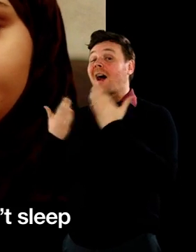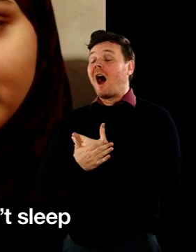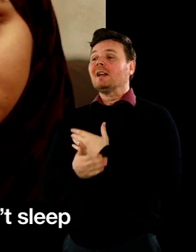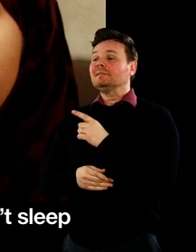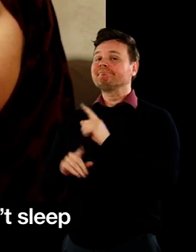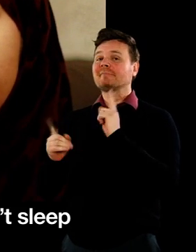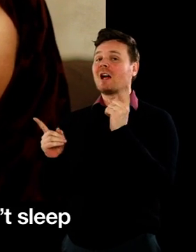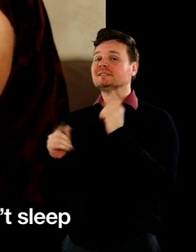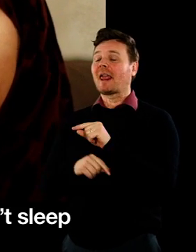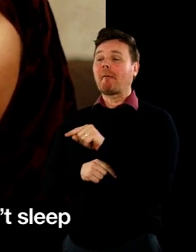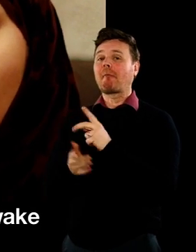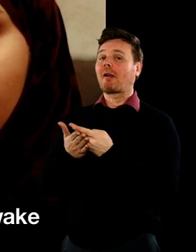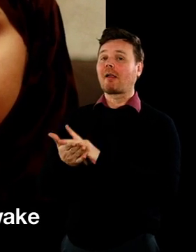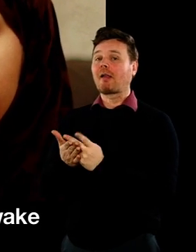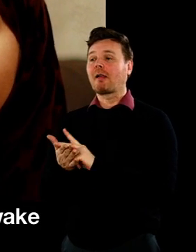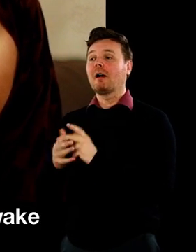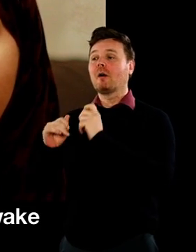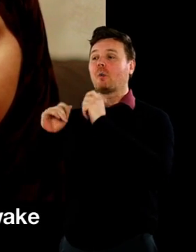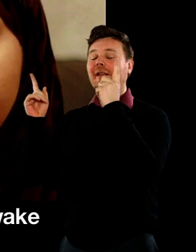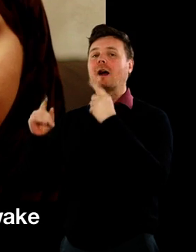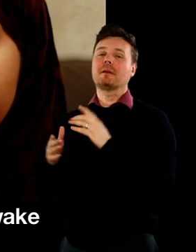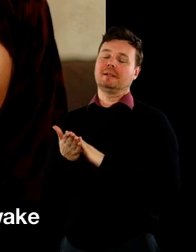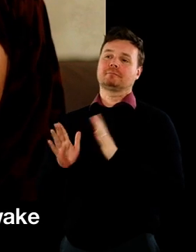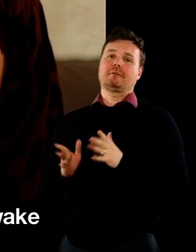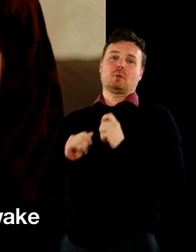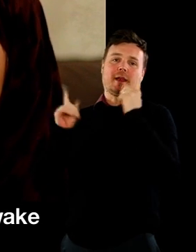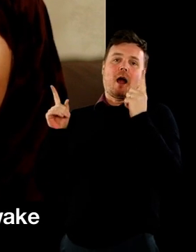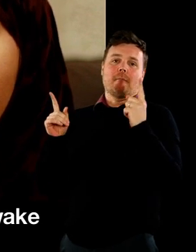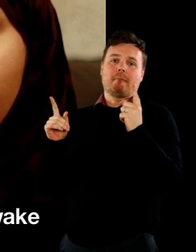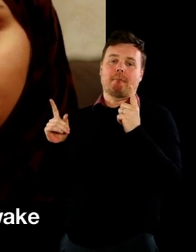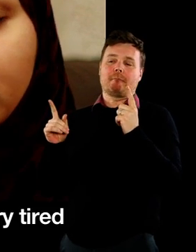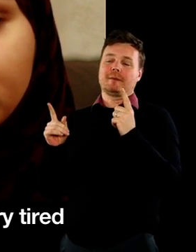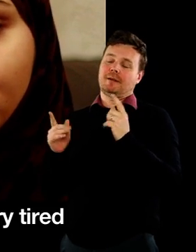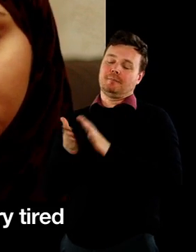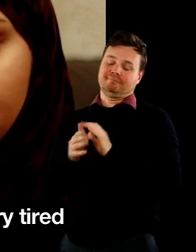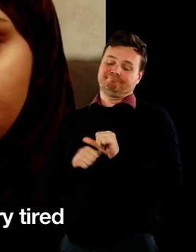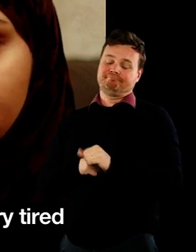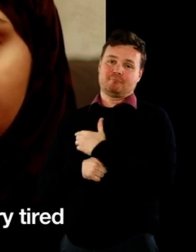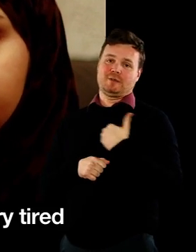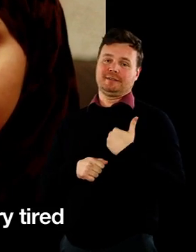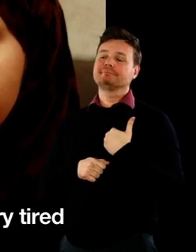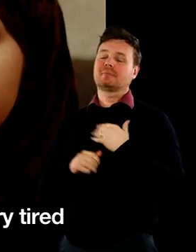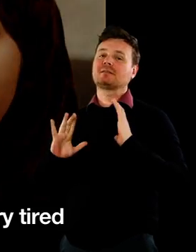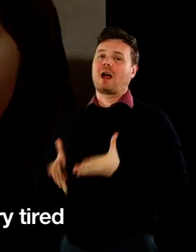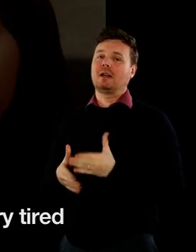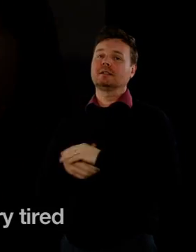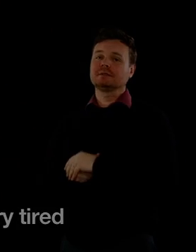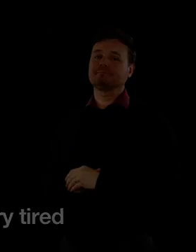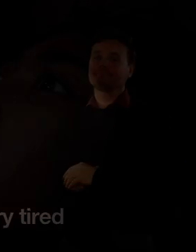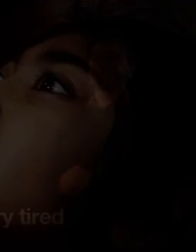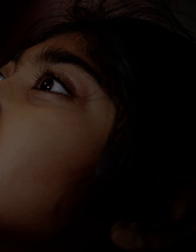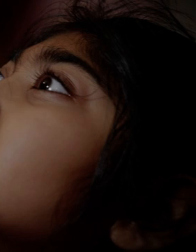Sometimes nighttime she can't sleep. All night she is wake up, then I am wake up. Another morning I'm feeling very